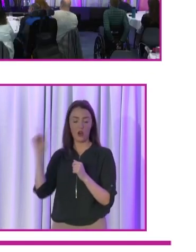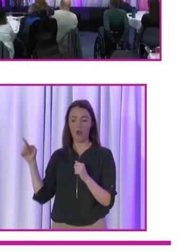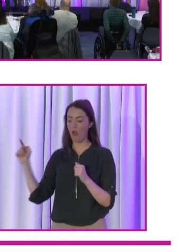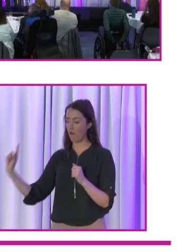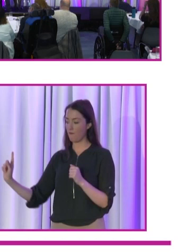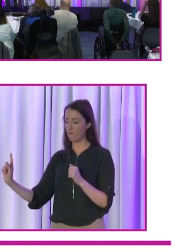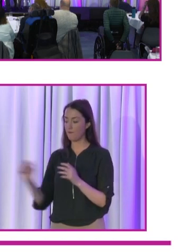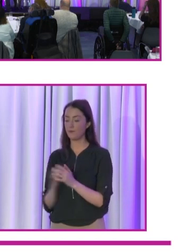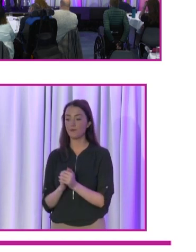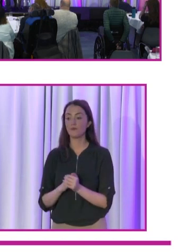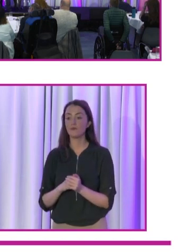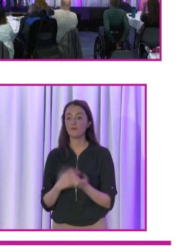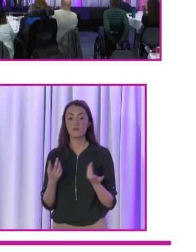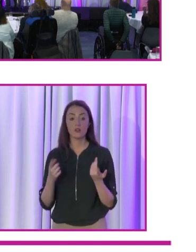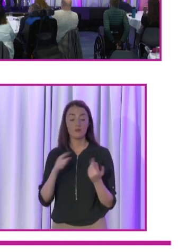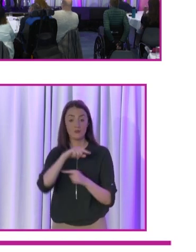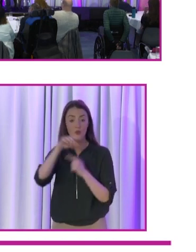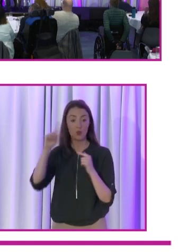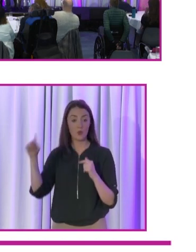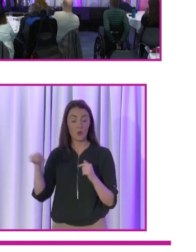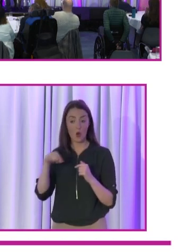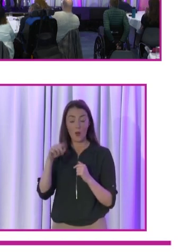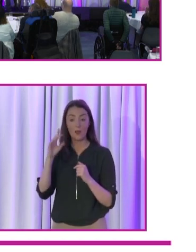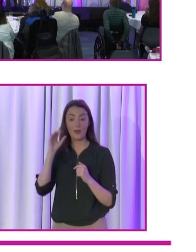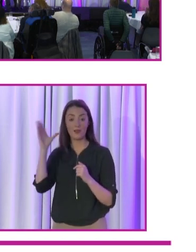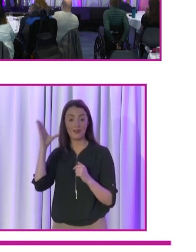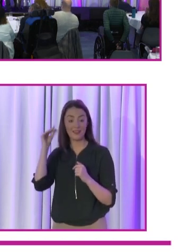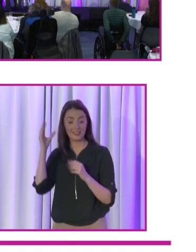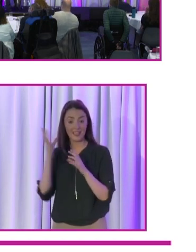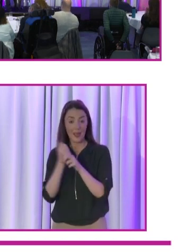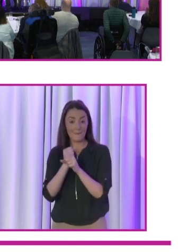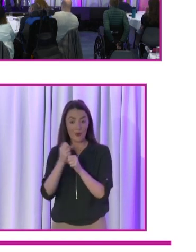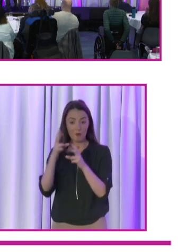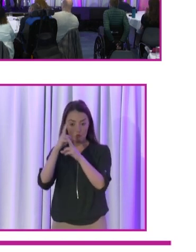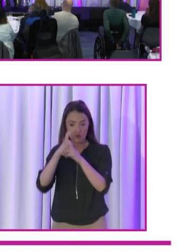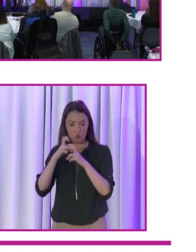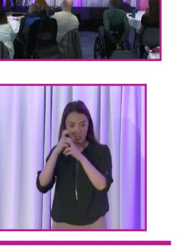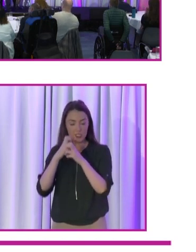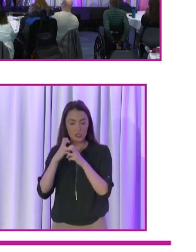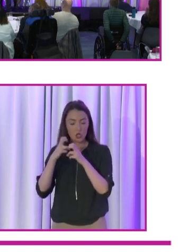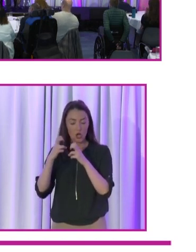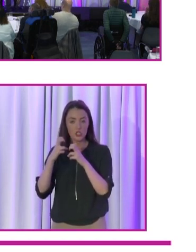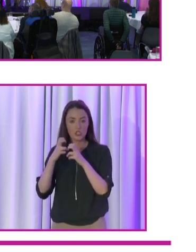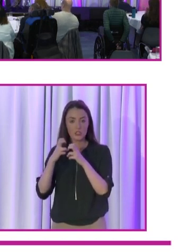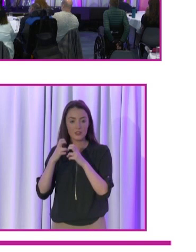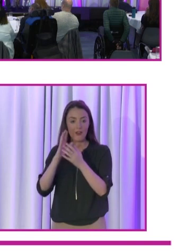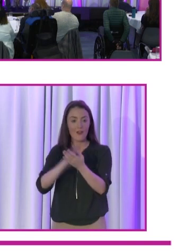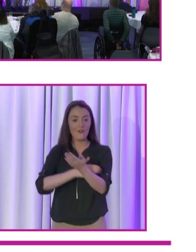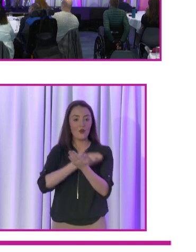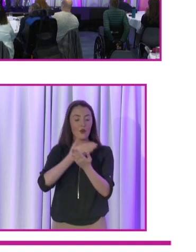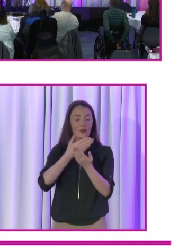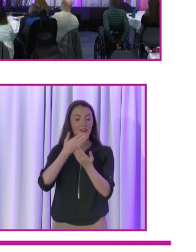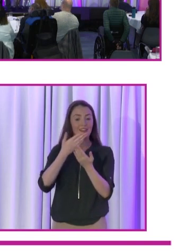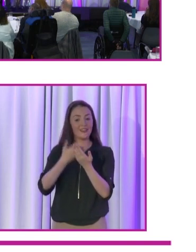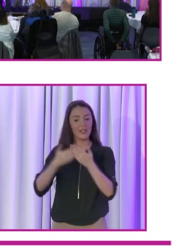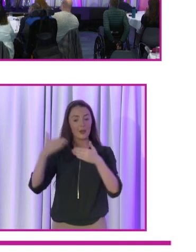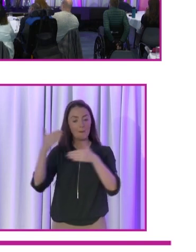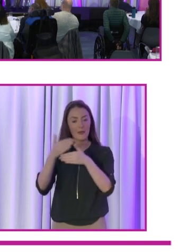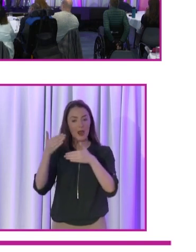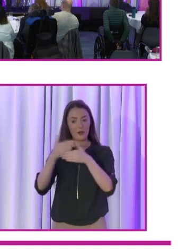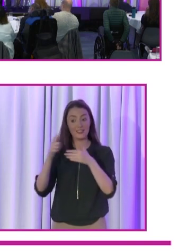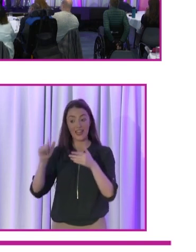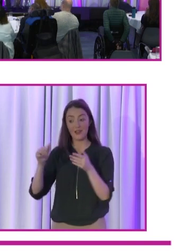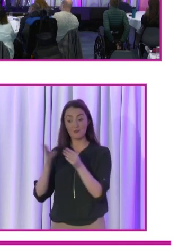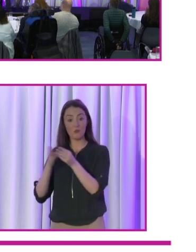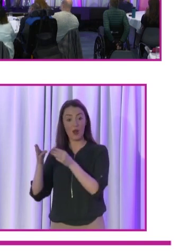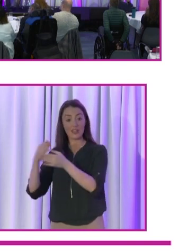about what the research has shown in terms of the legal barriers and also the practical